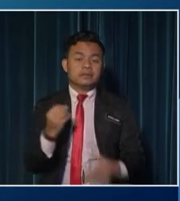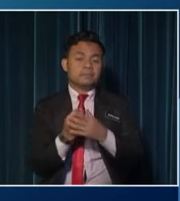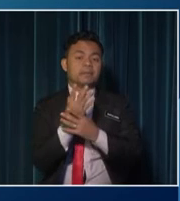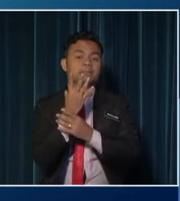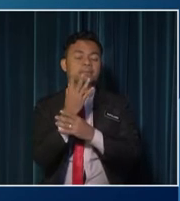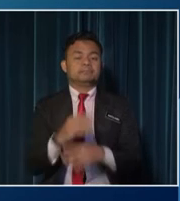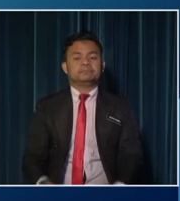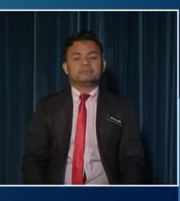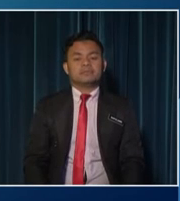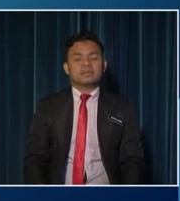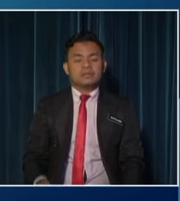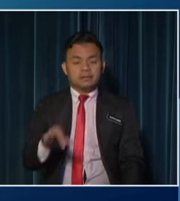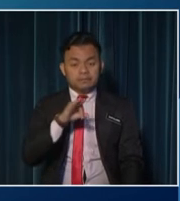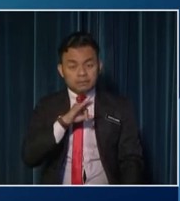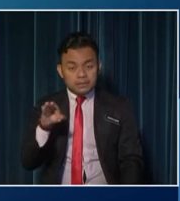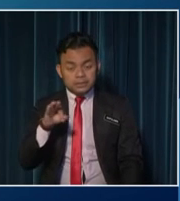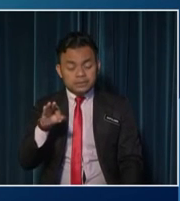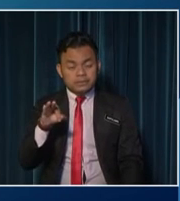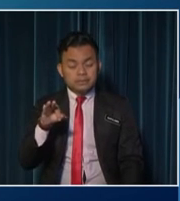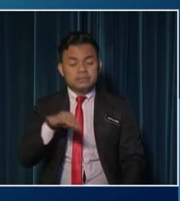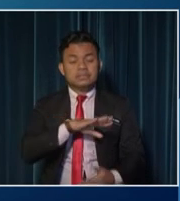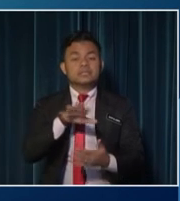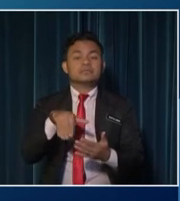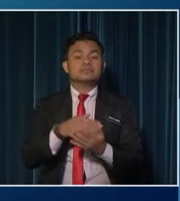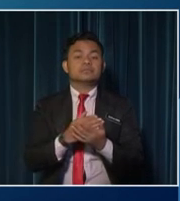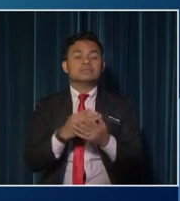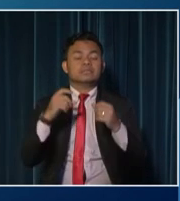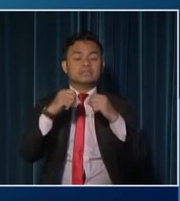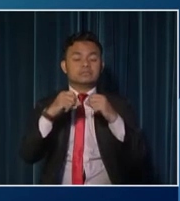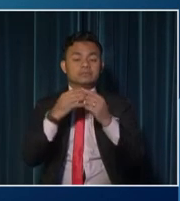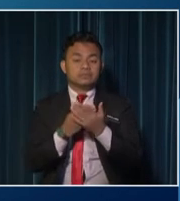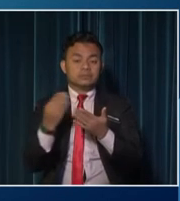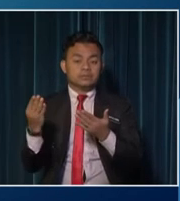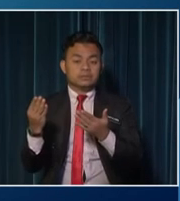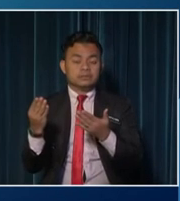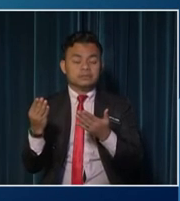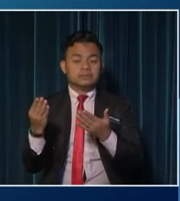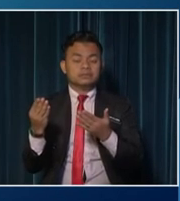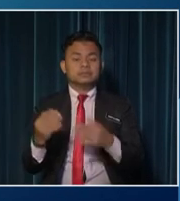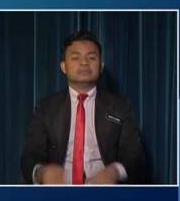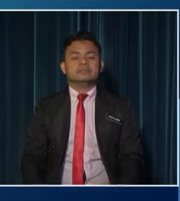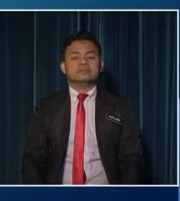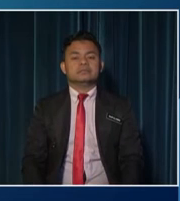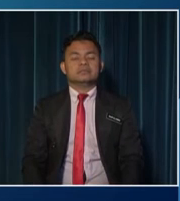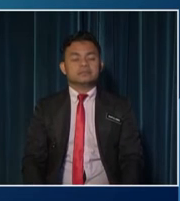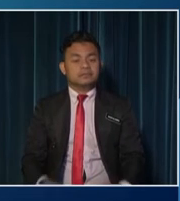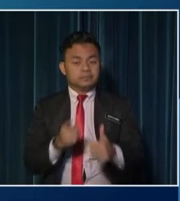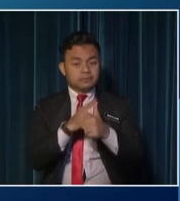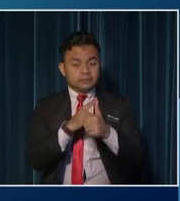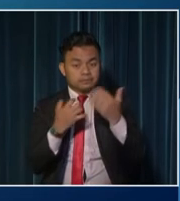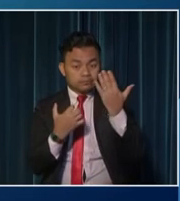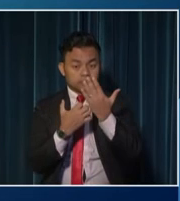The function of every electrical component is as follows. The dry